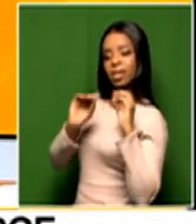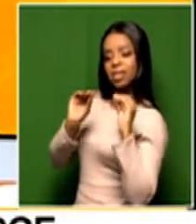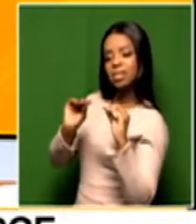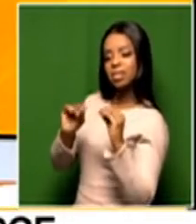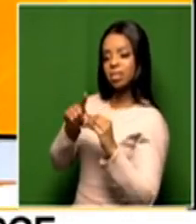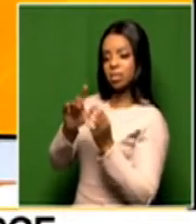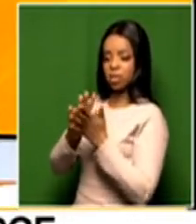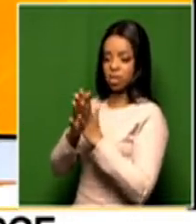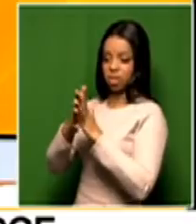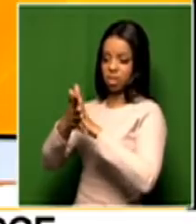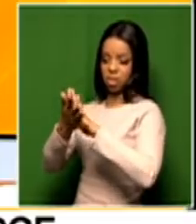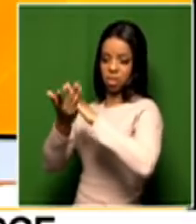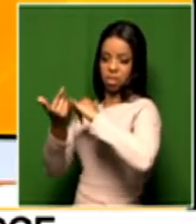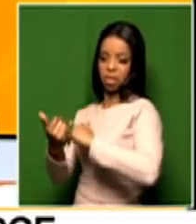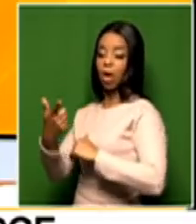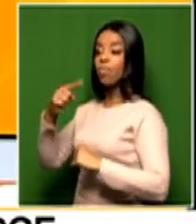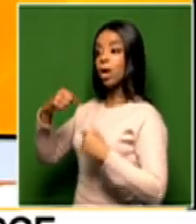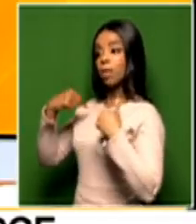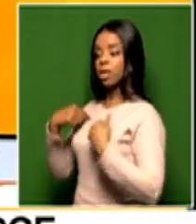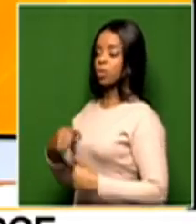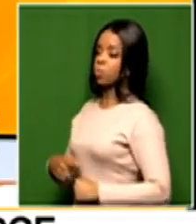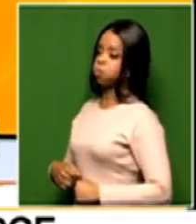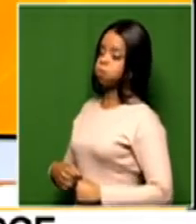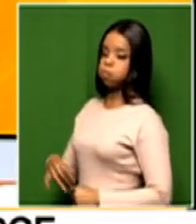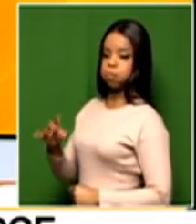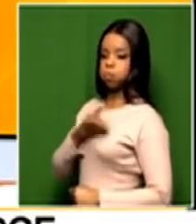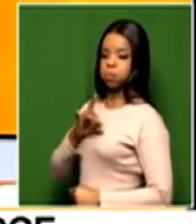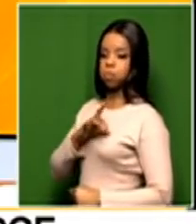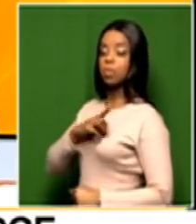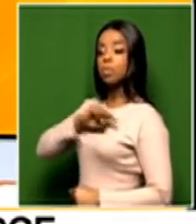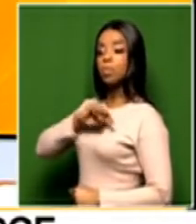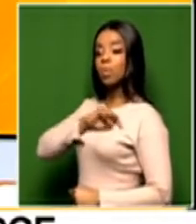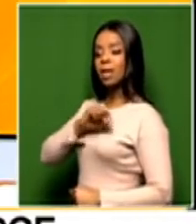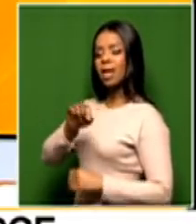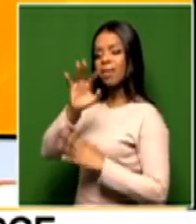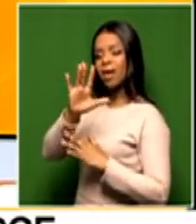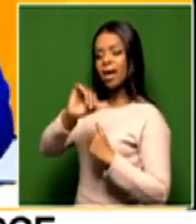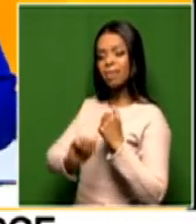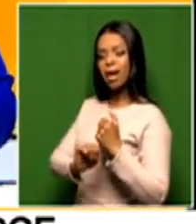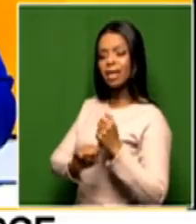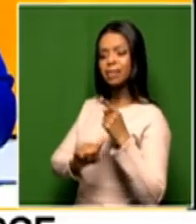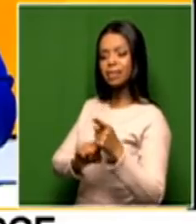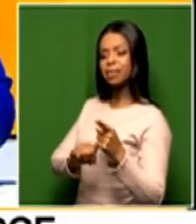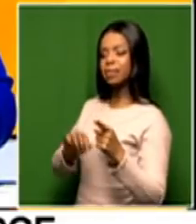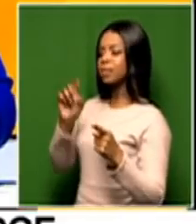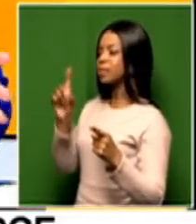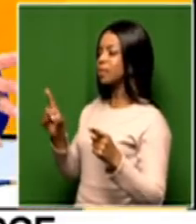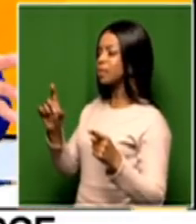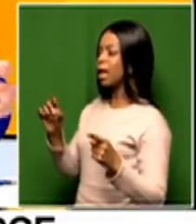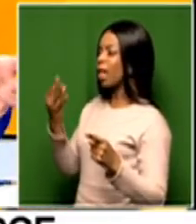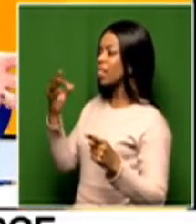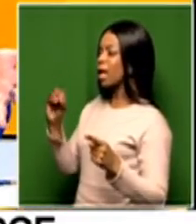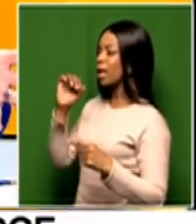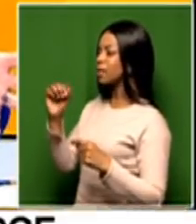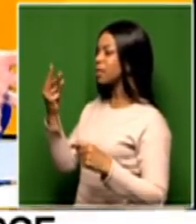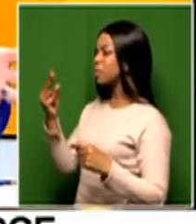that for me is so frightening to think that a fence that's 5 months old in comparison to a fence that is, 30